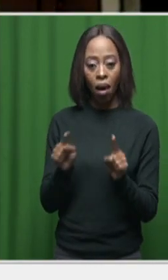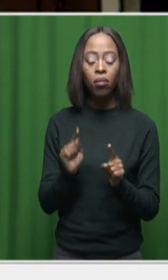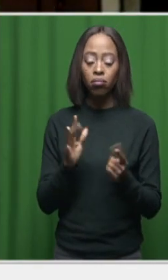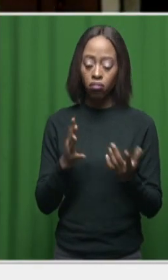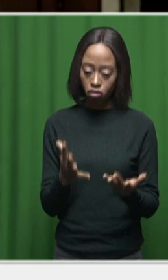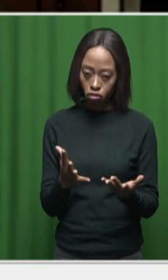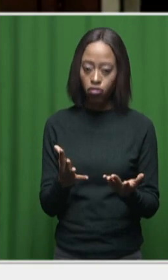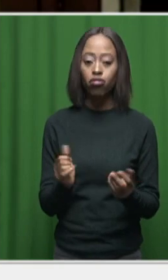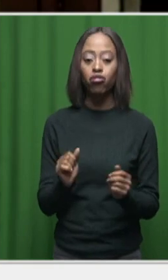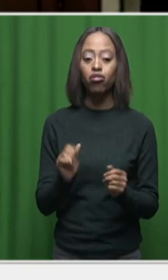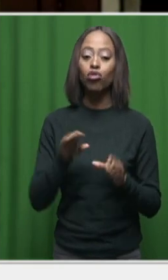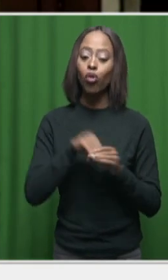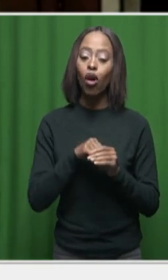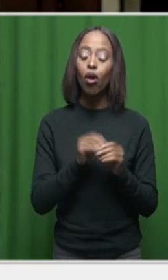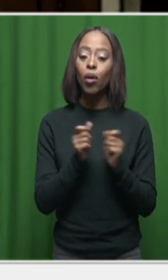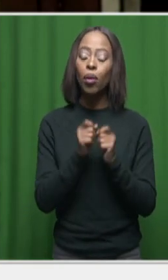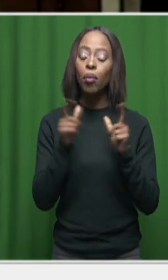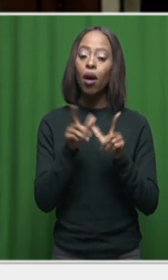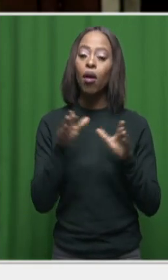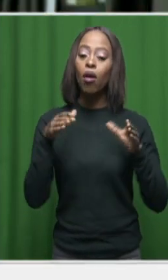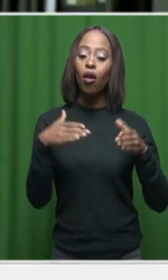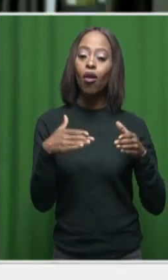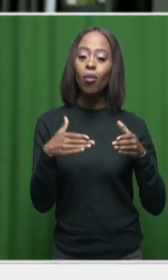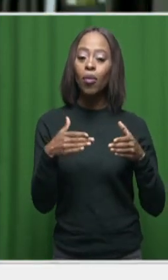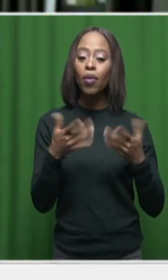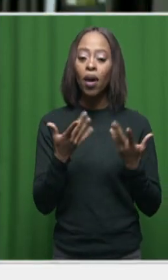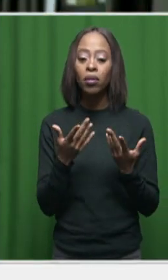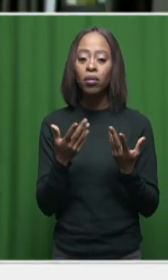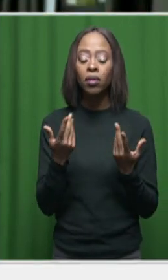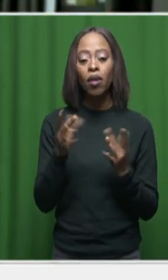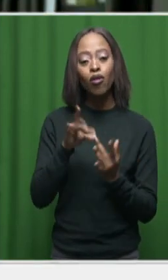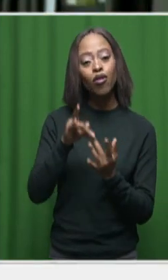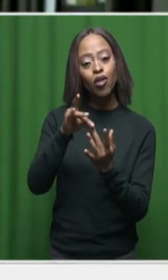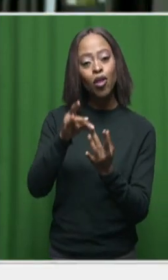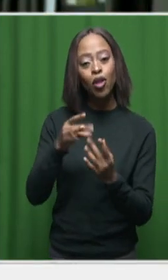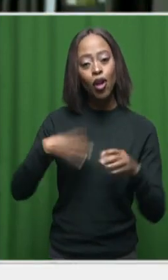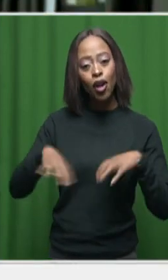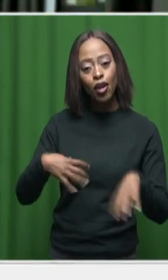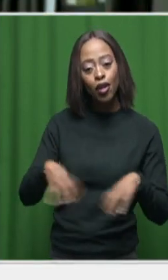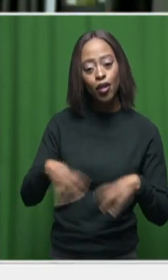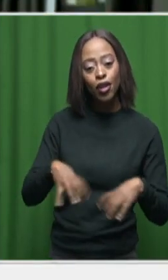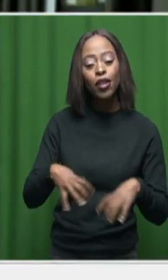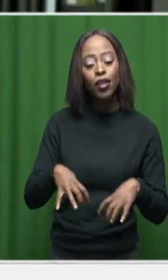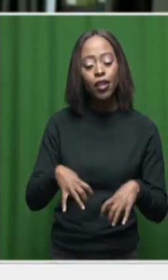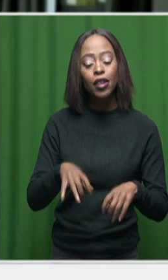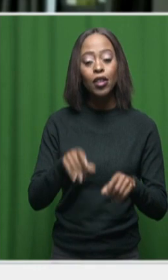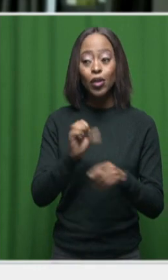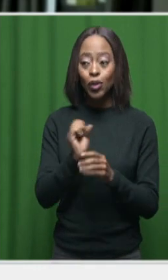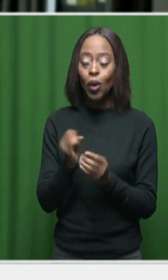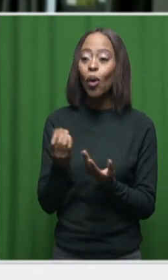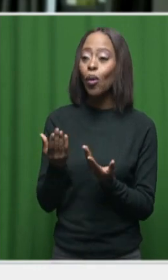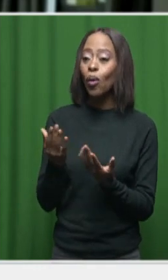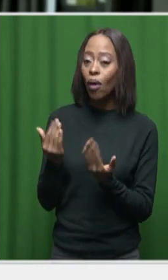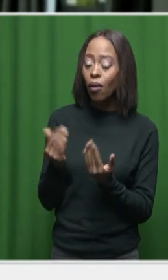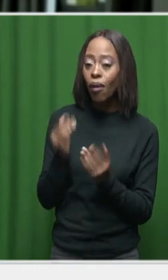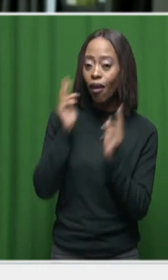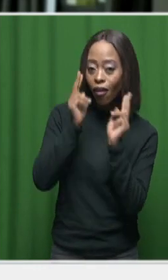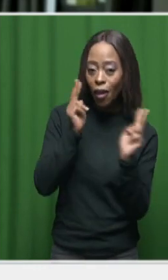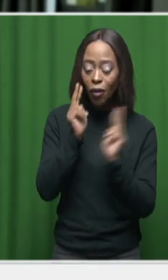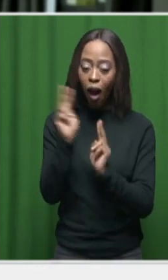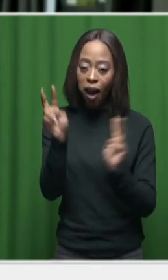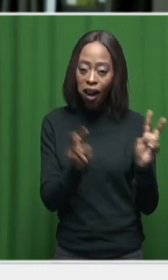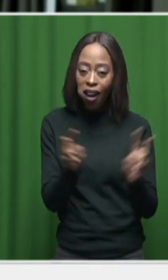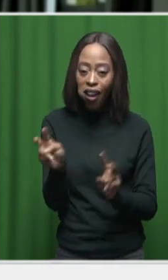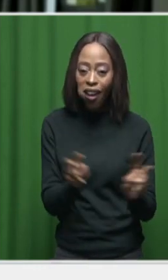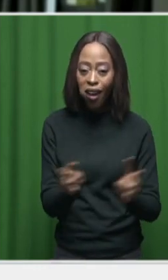of the greater group that we've got with Extraordinary. So I think it's very unique for tourists to come through, with it